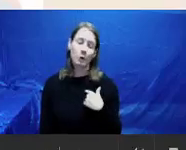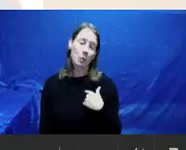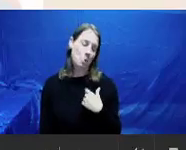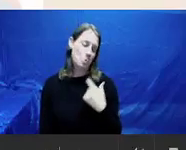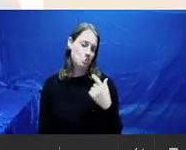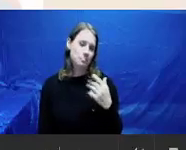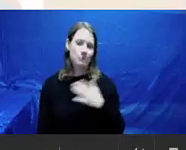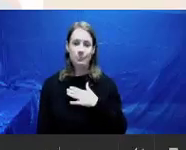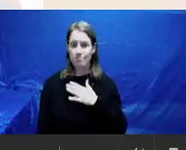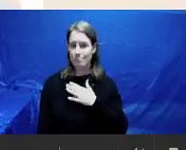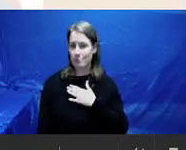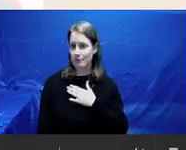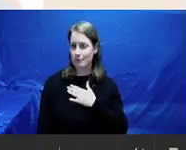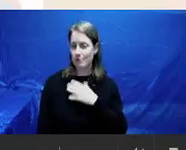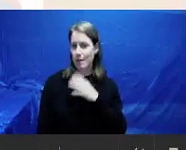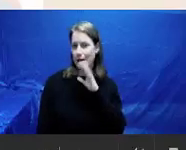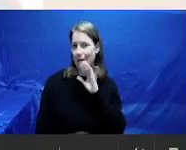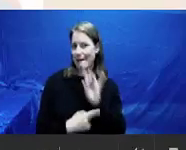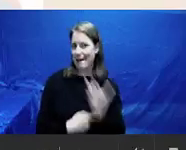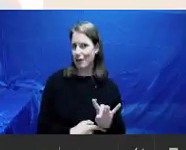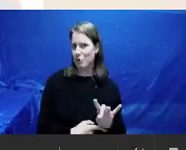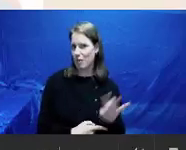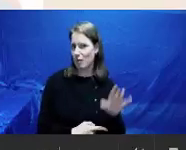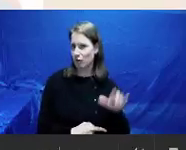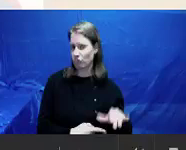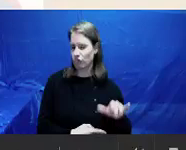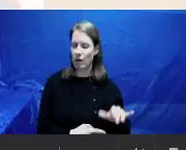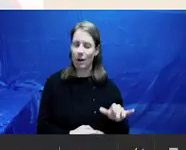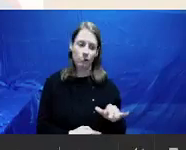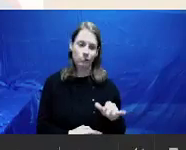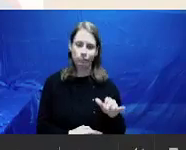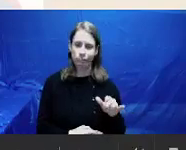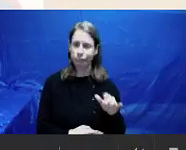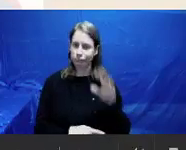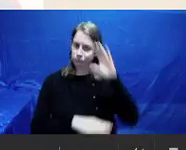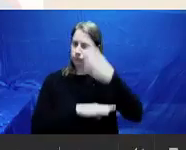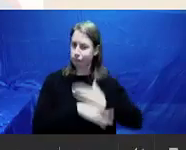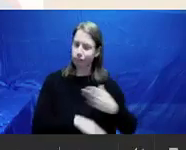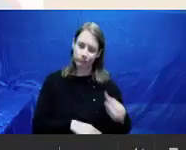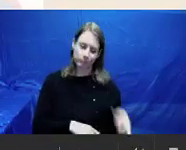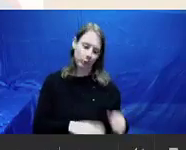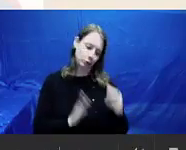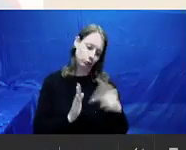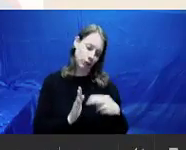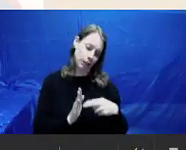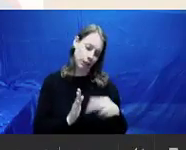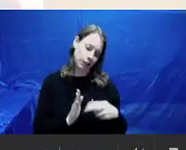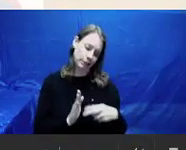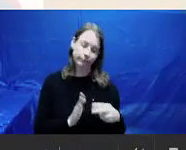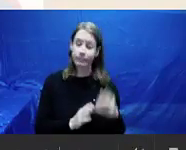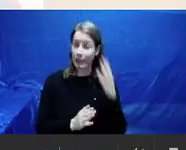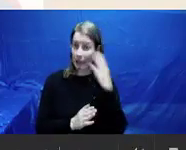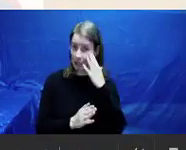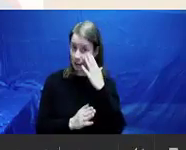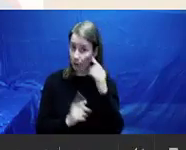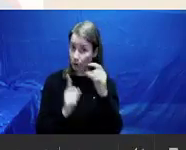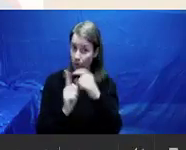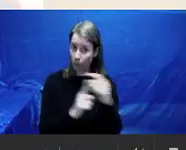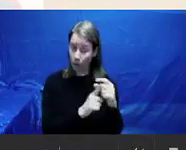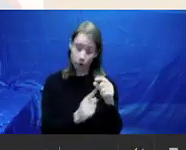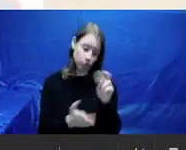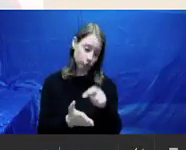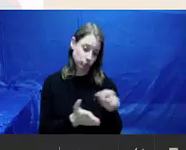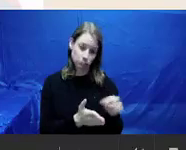my 8-year-old is reading the poems, and he knows all of the words in there. And the first 2/3 of